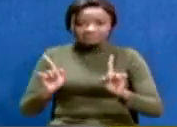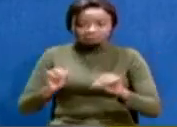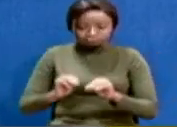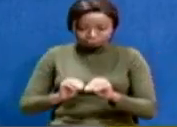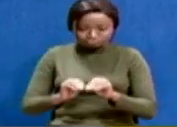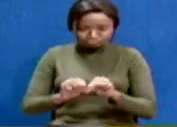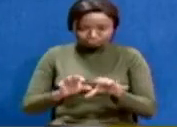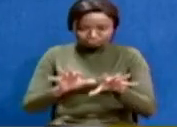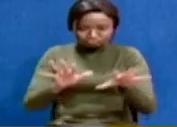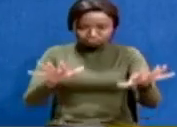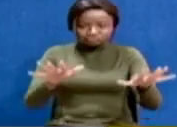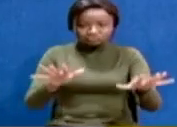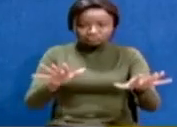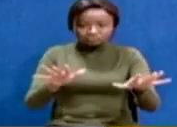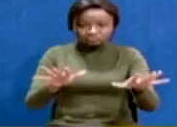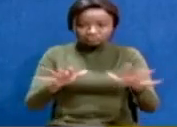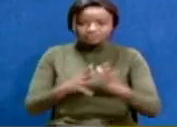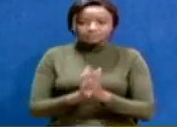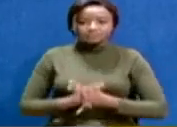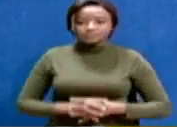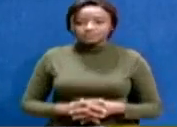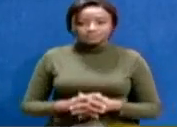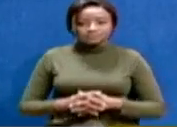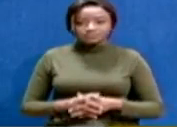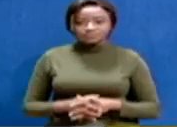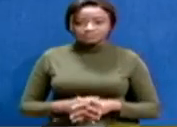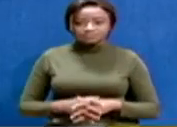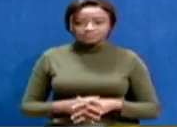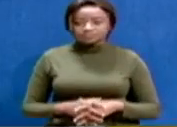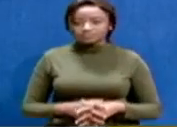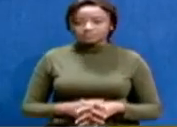transmissions from this cumulative number account for